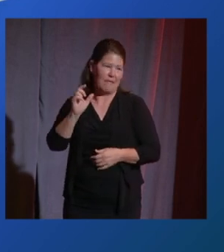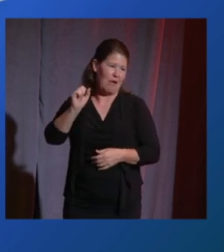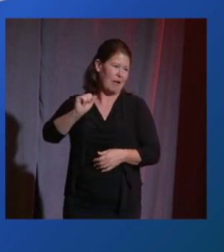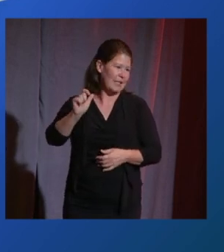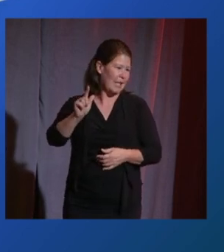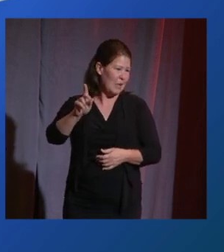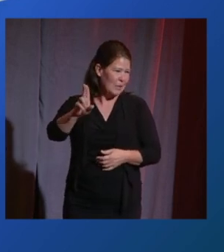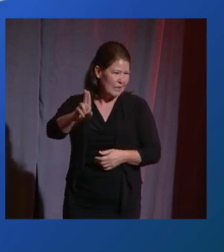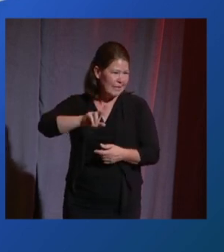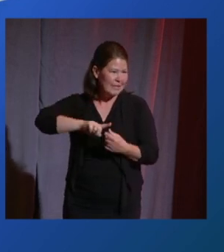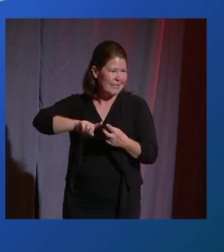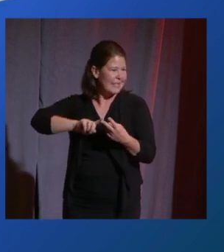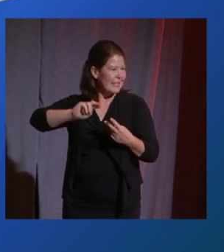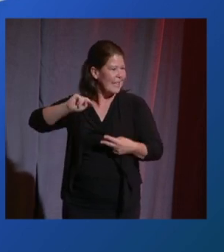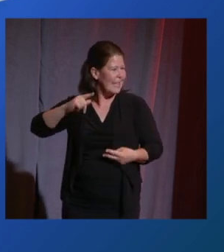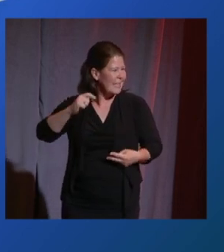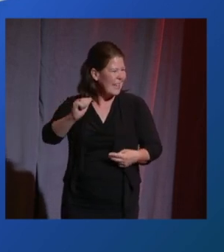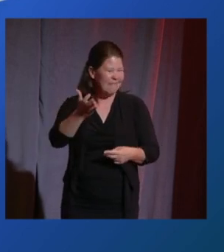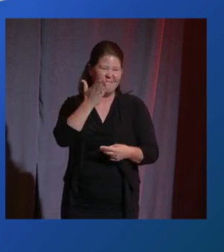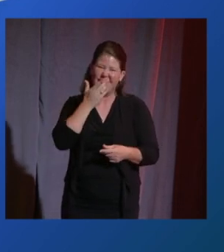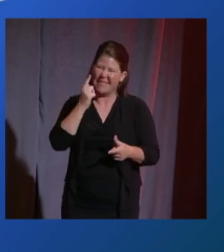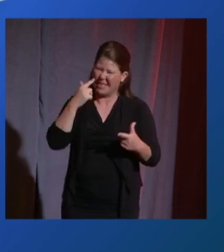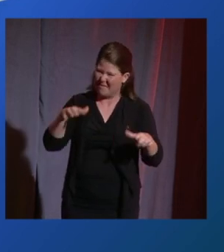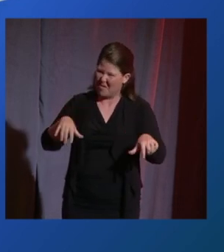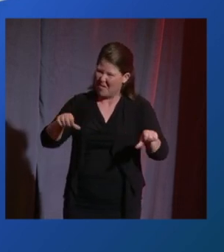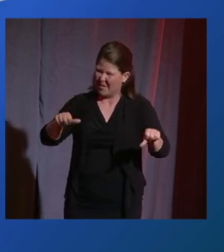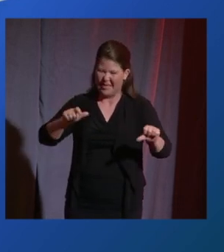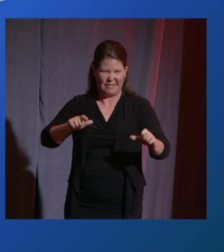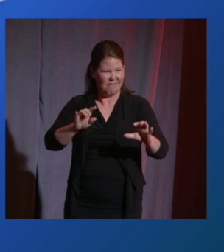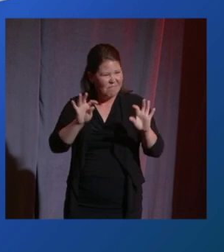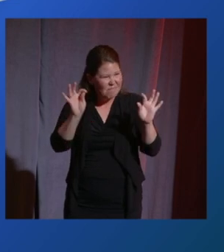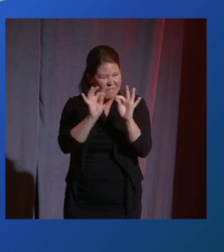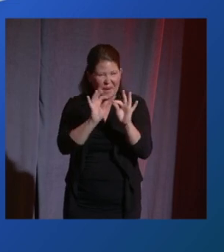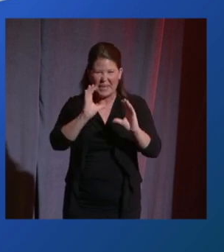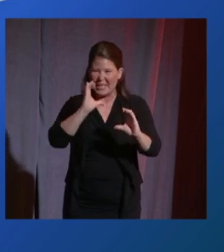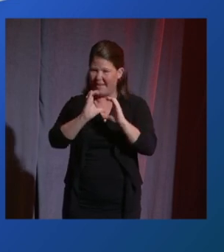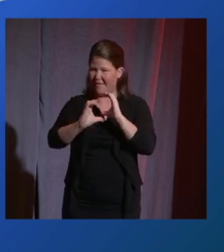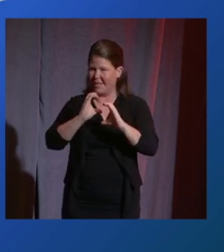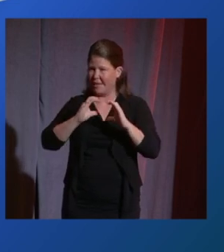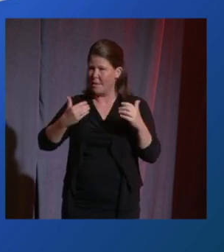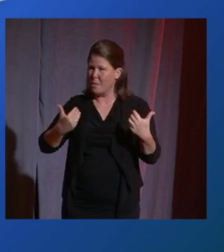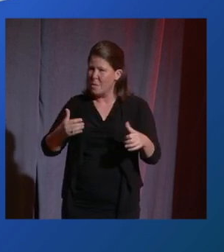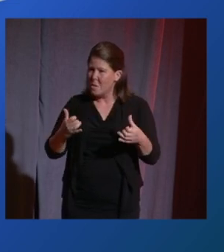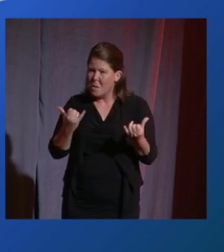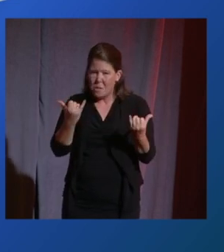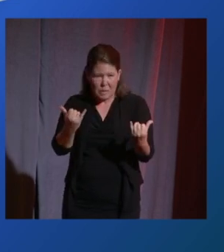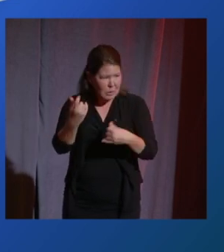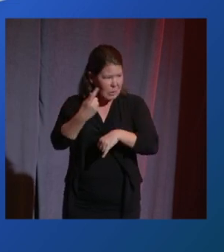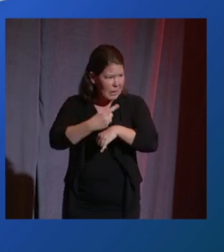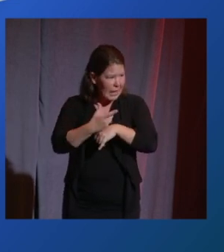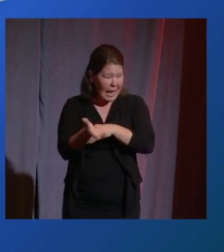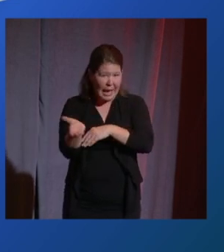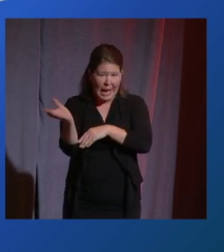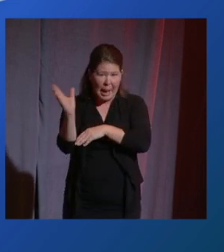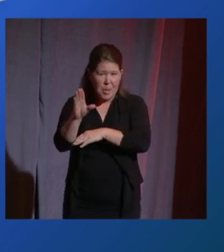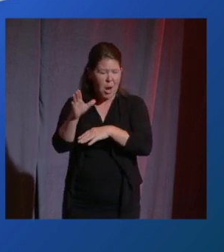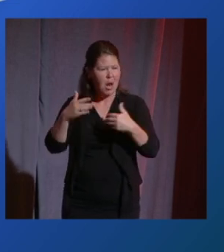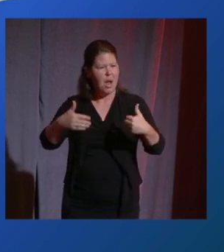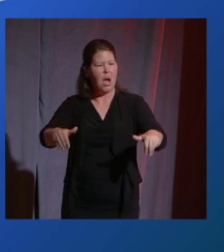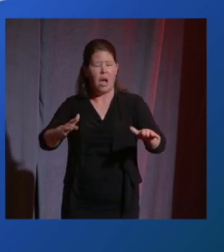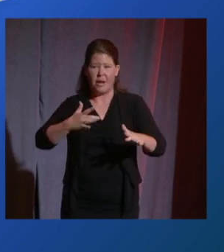hosting these important conversations the entirety of the morning blew me